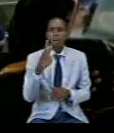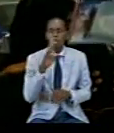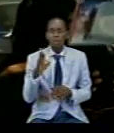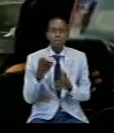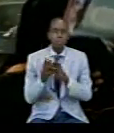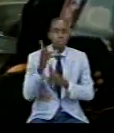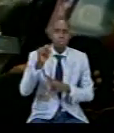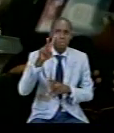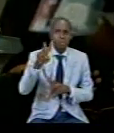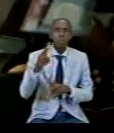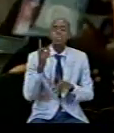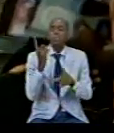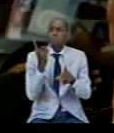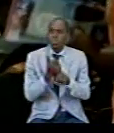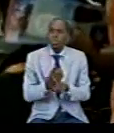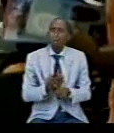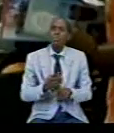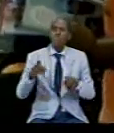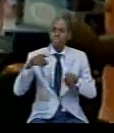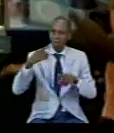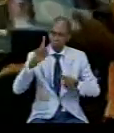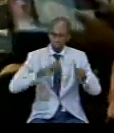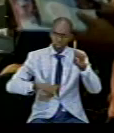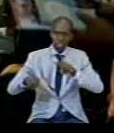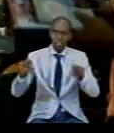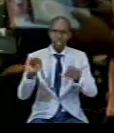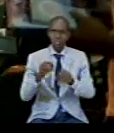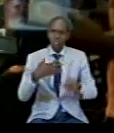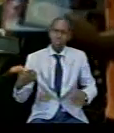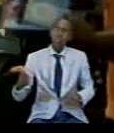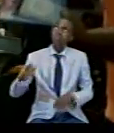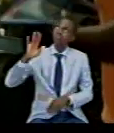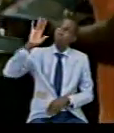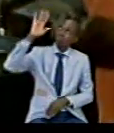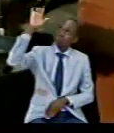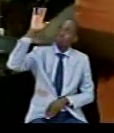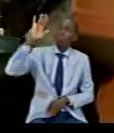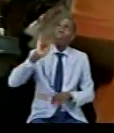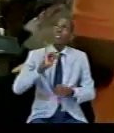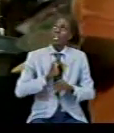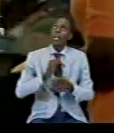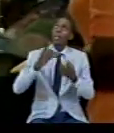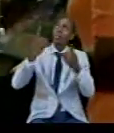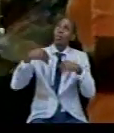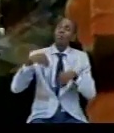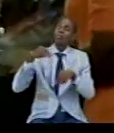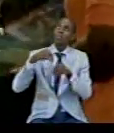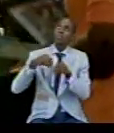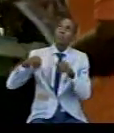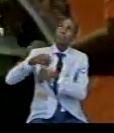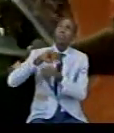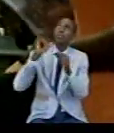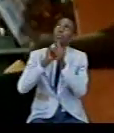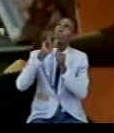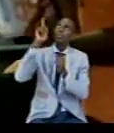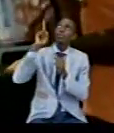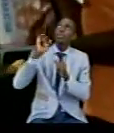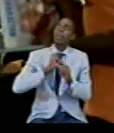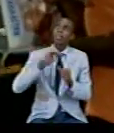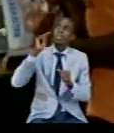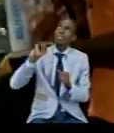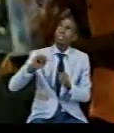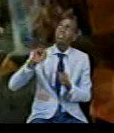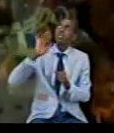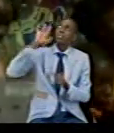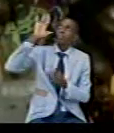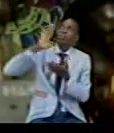to come into fellowship with the Almighty God. I need his forgiveness. Raise up that hand. If you're raising up